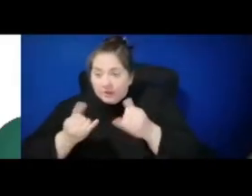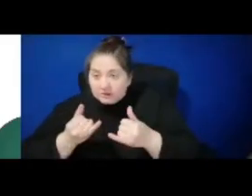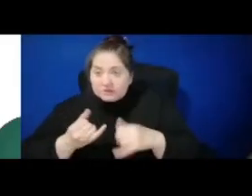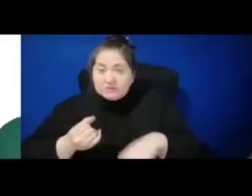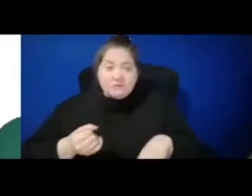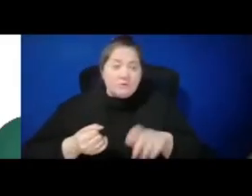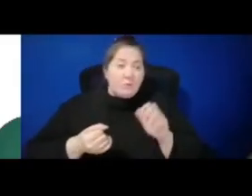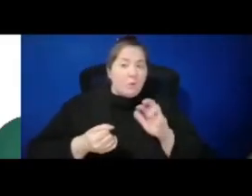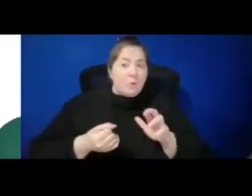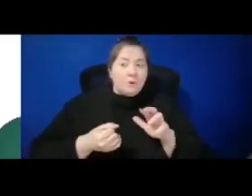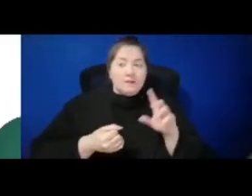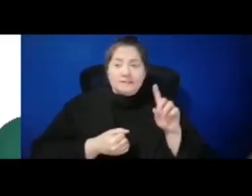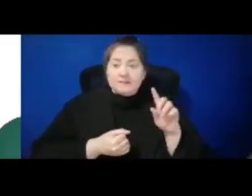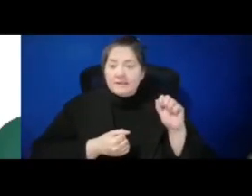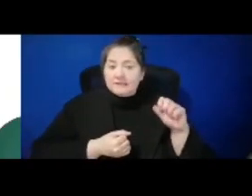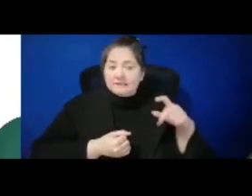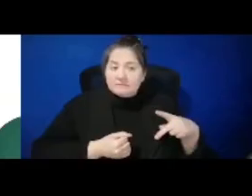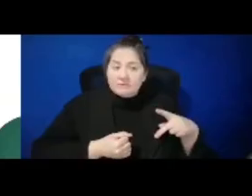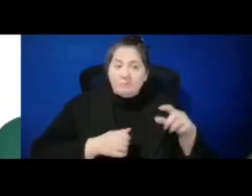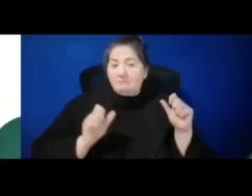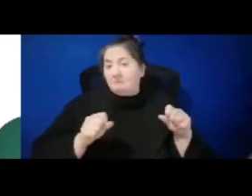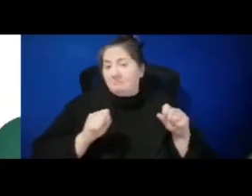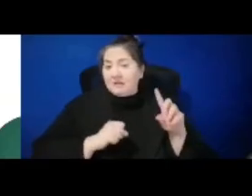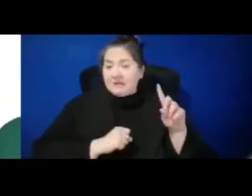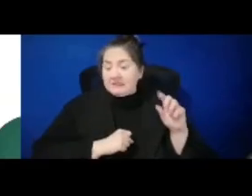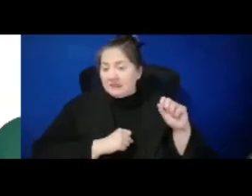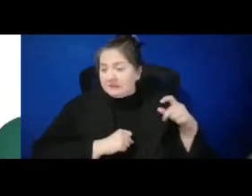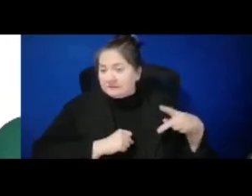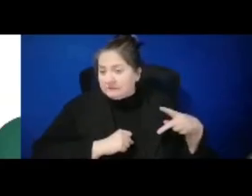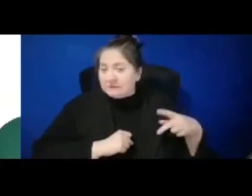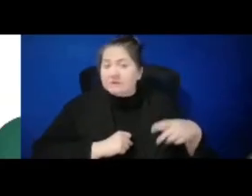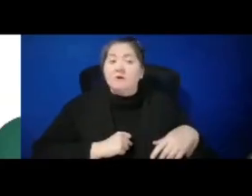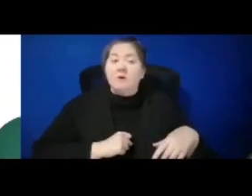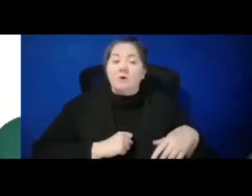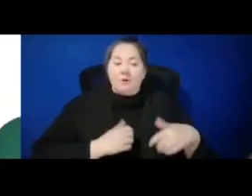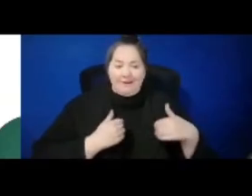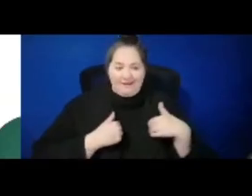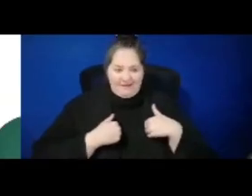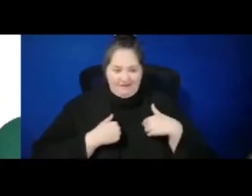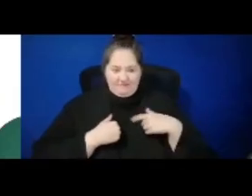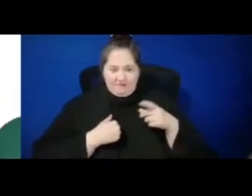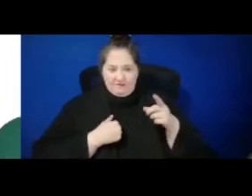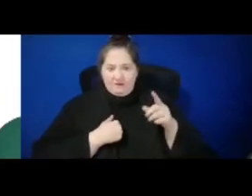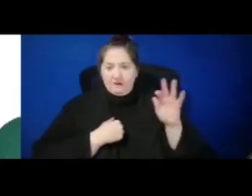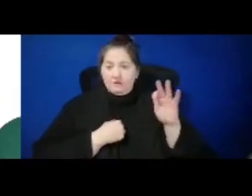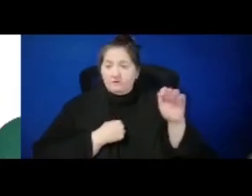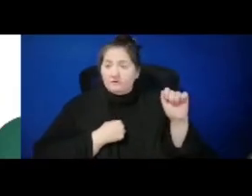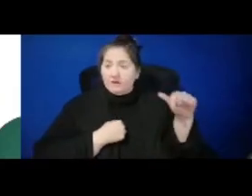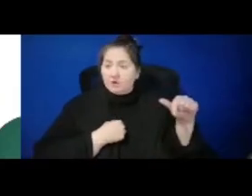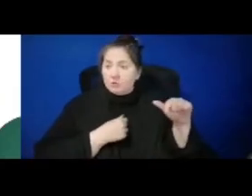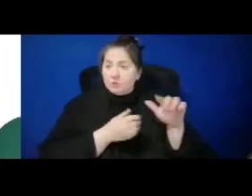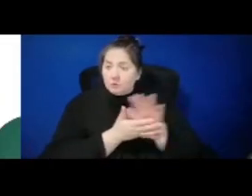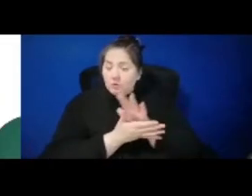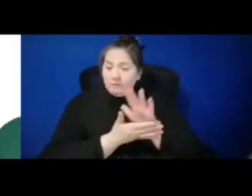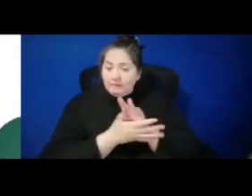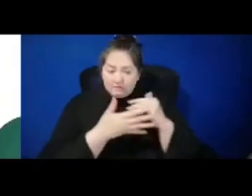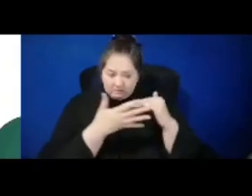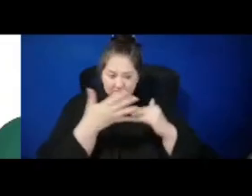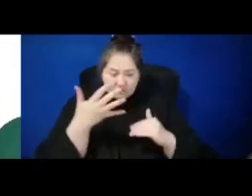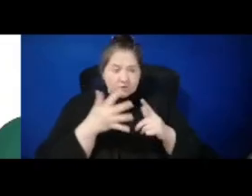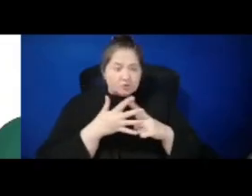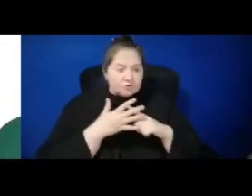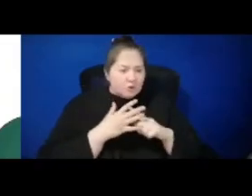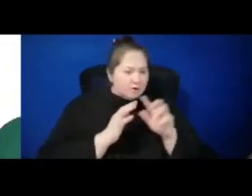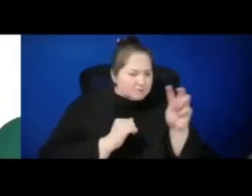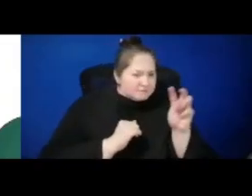you might be a DSP or prospective DSP yourself, you now have this frequently asked questions document as a place to